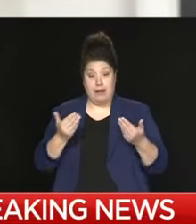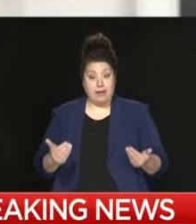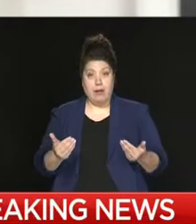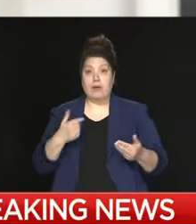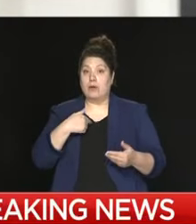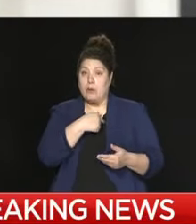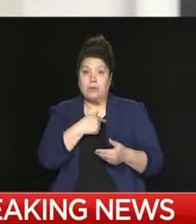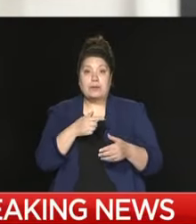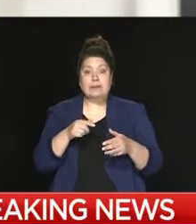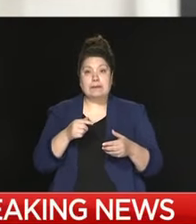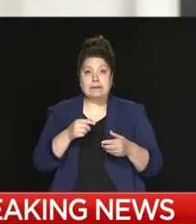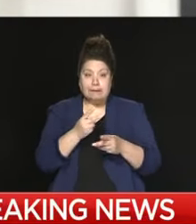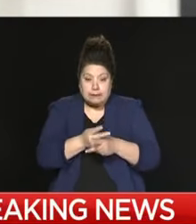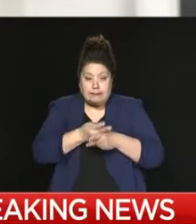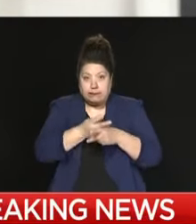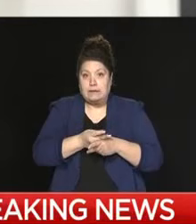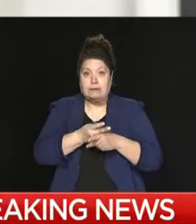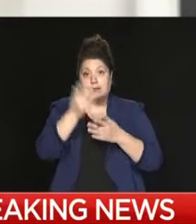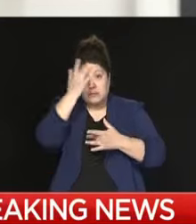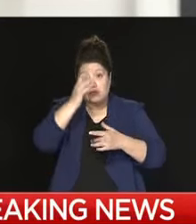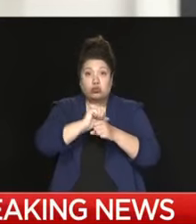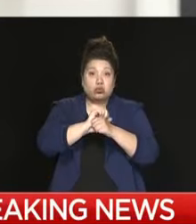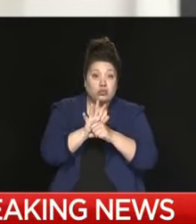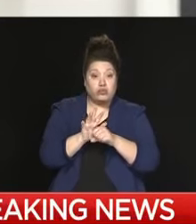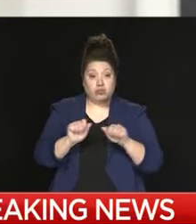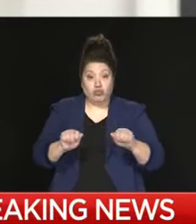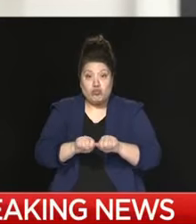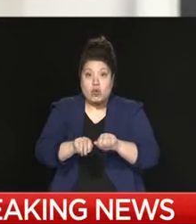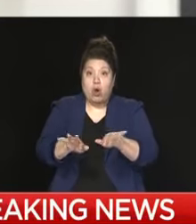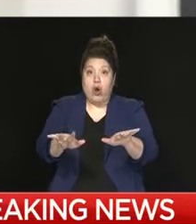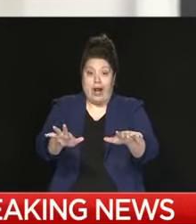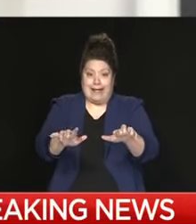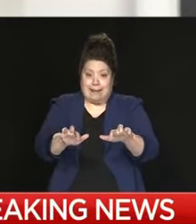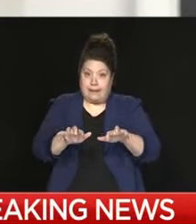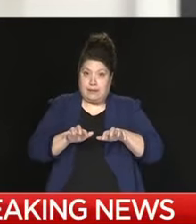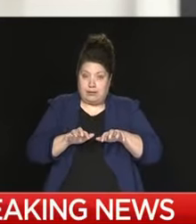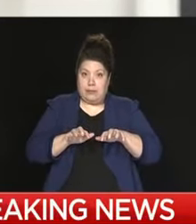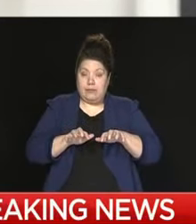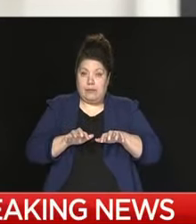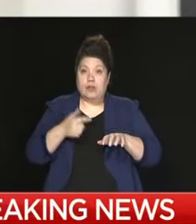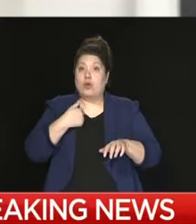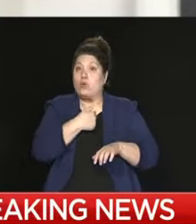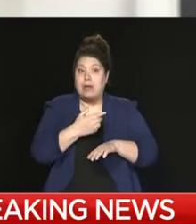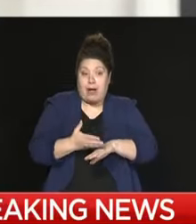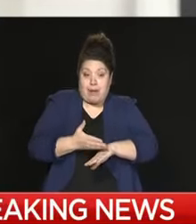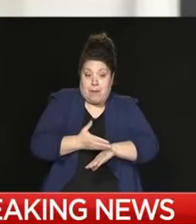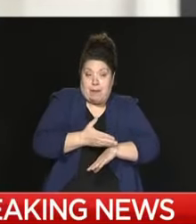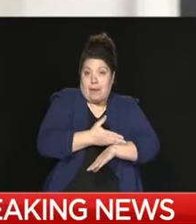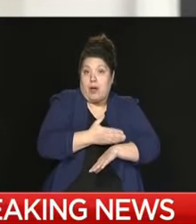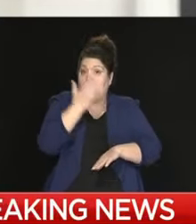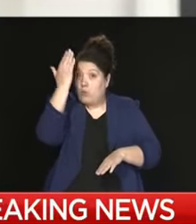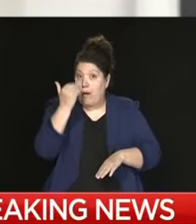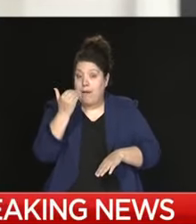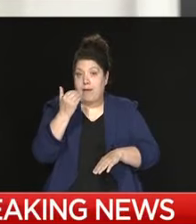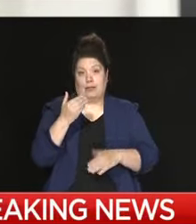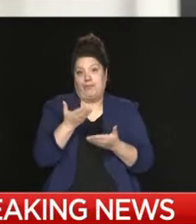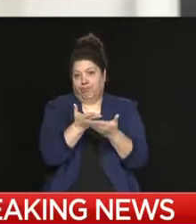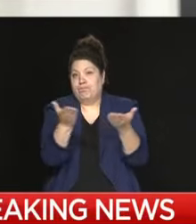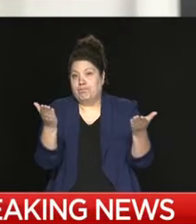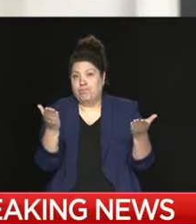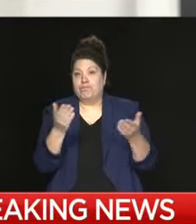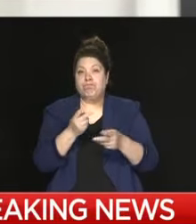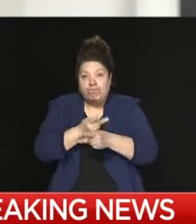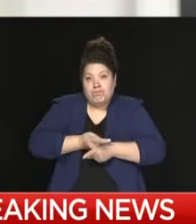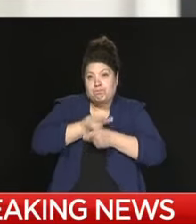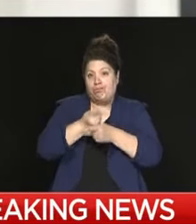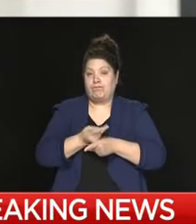spread of COVID-19 to this point have come because people have been very, very diligent across the country